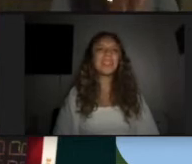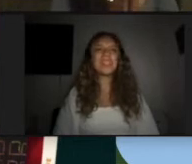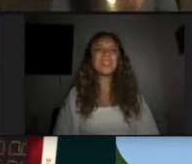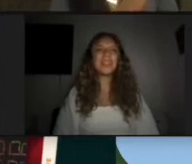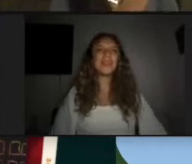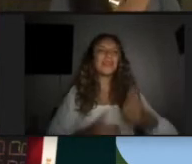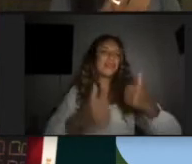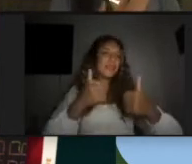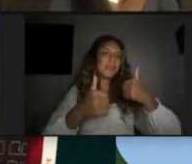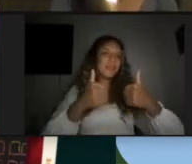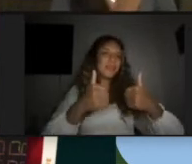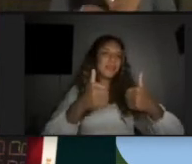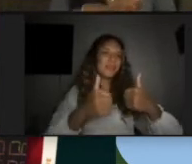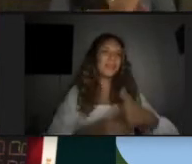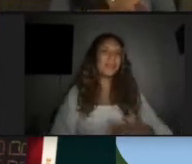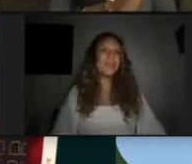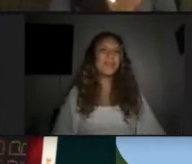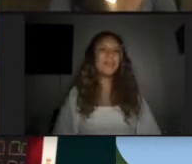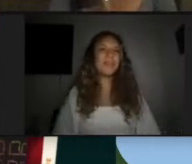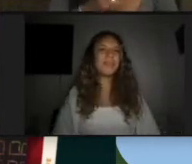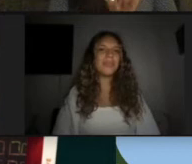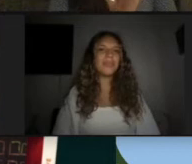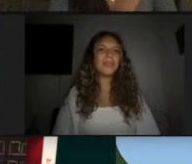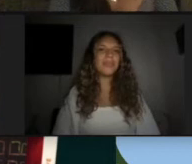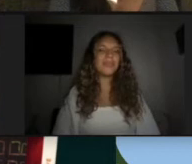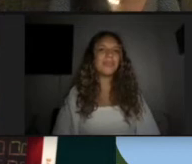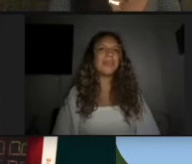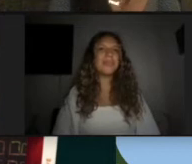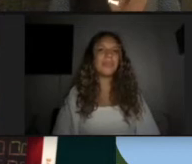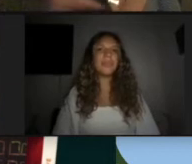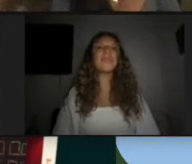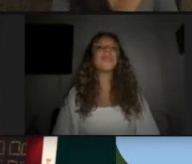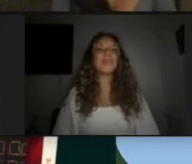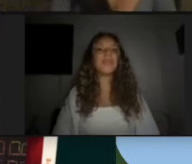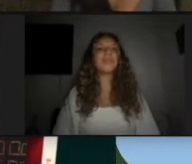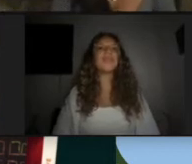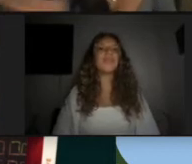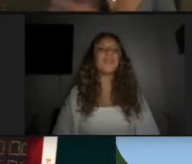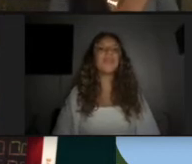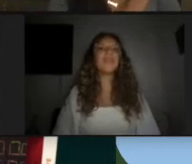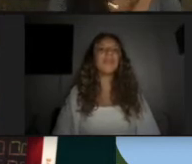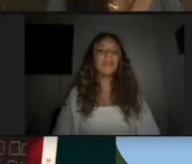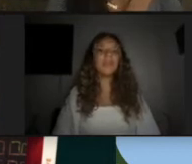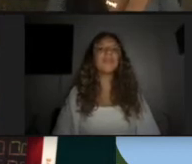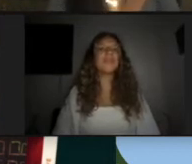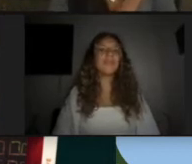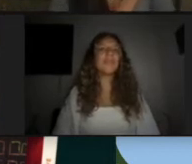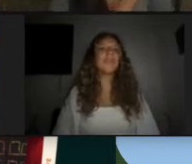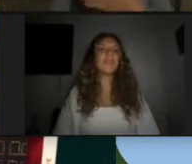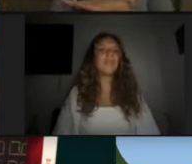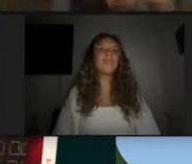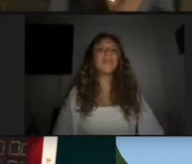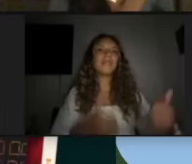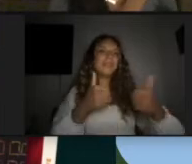and look at the amazing artwork they've been doing all year props to y'all i love cultural crafts members